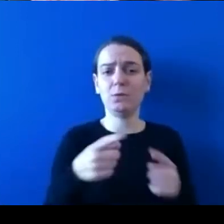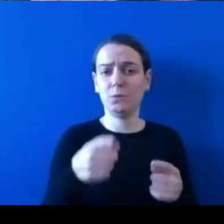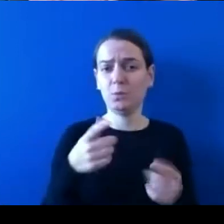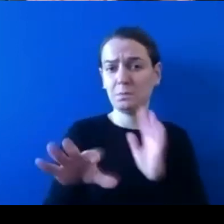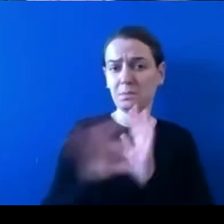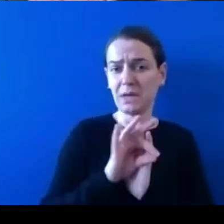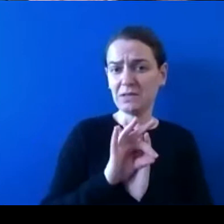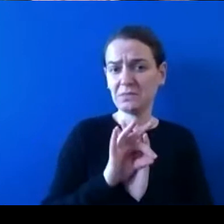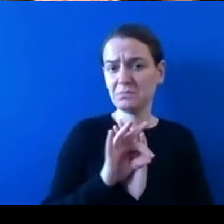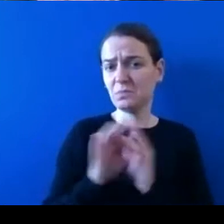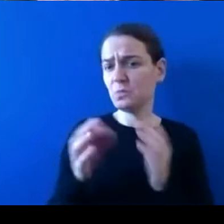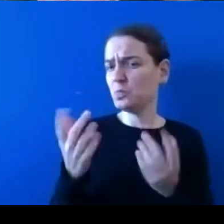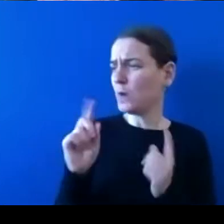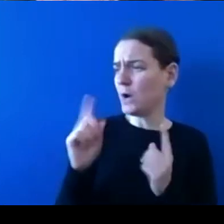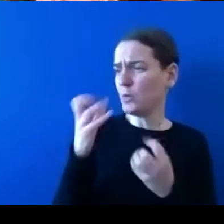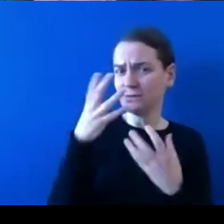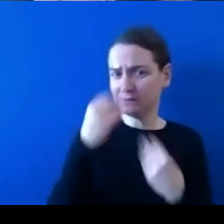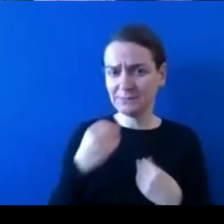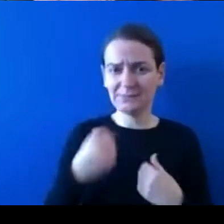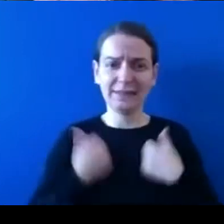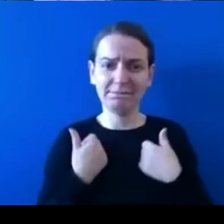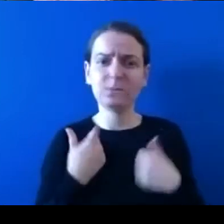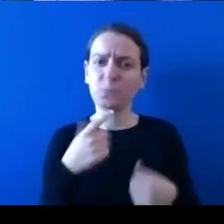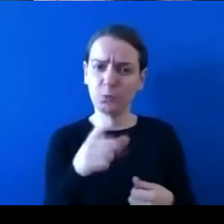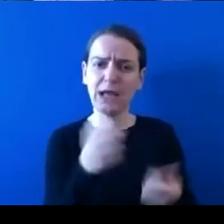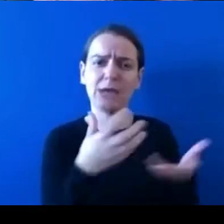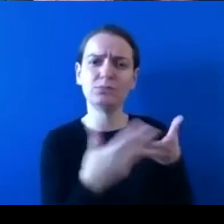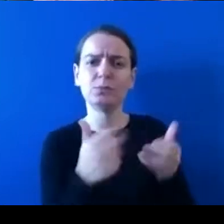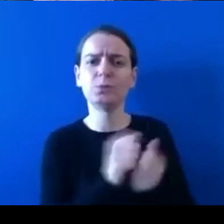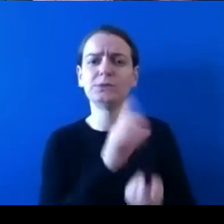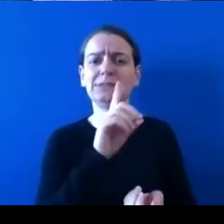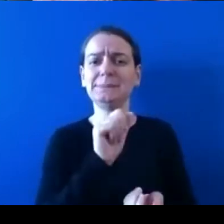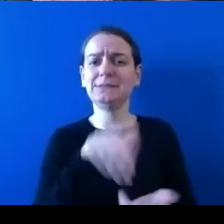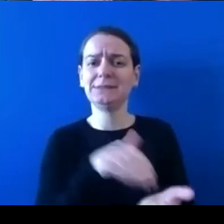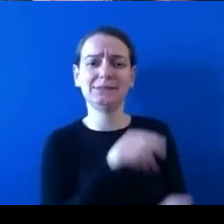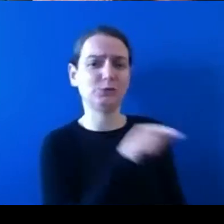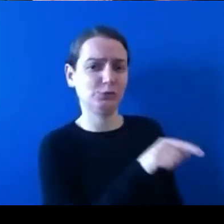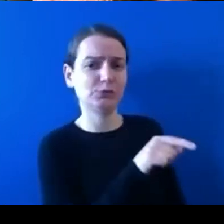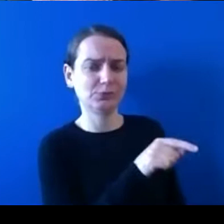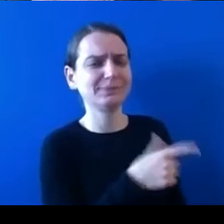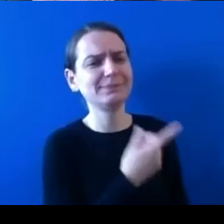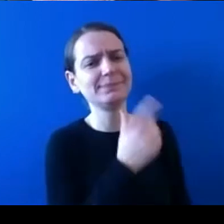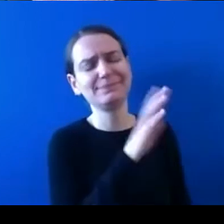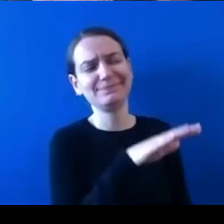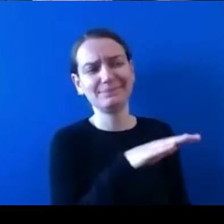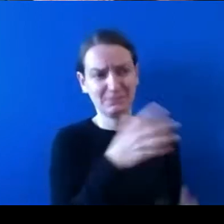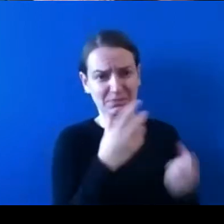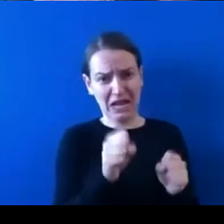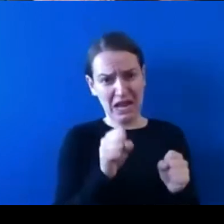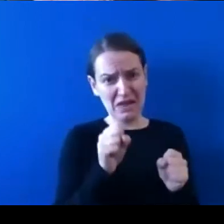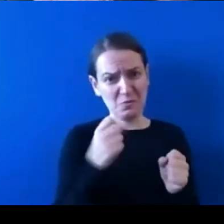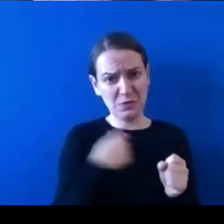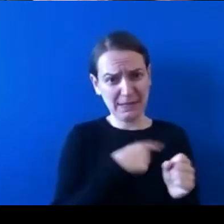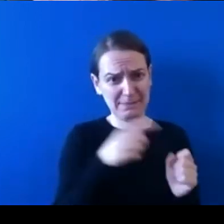semester? So think about which dorm you want to live in and where it is in relationship to your